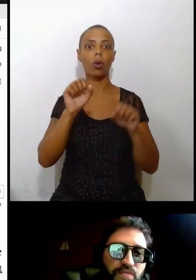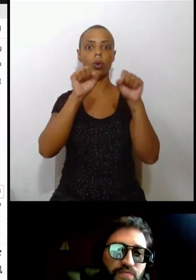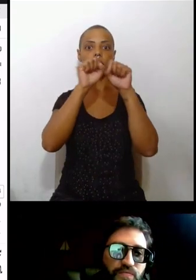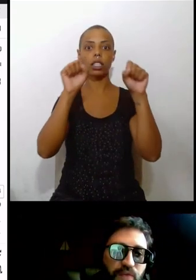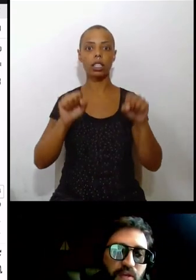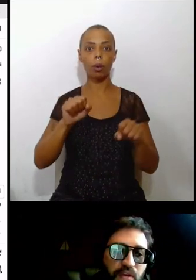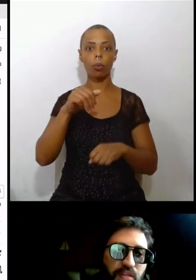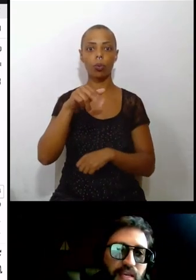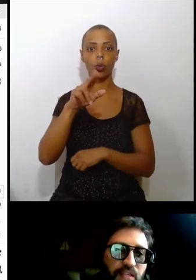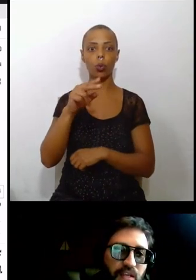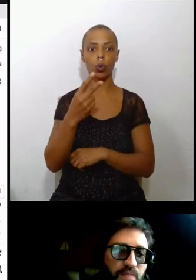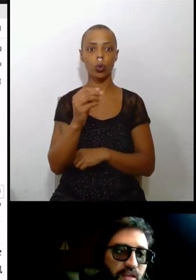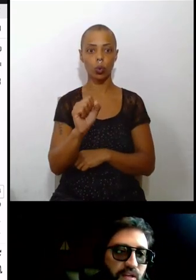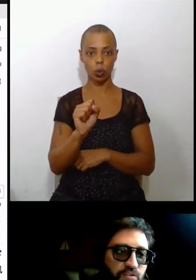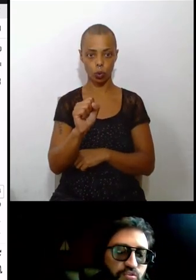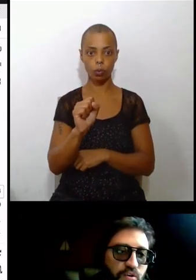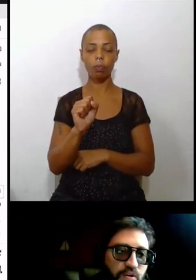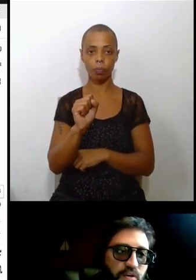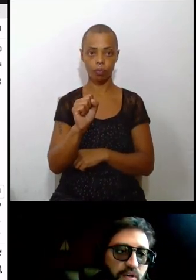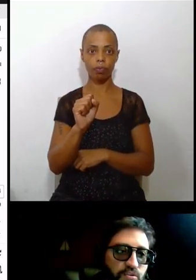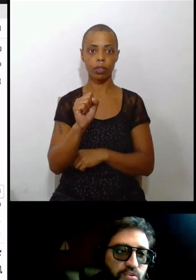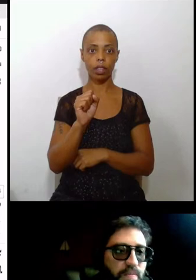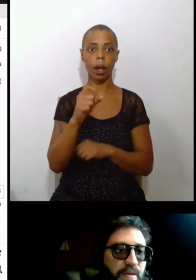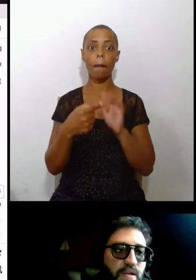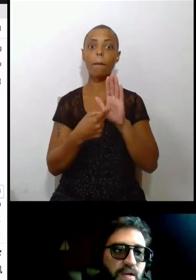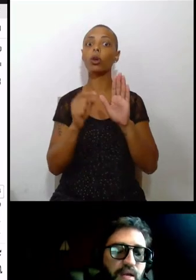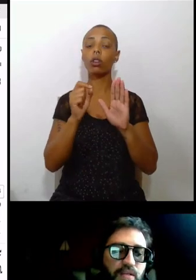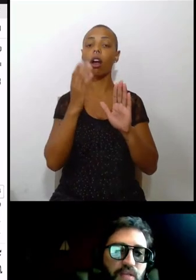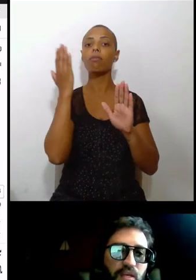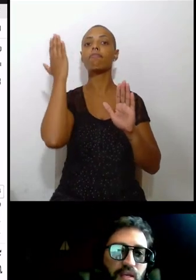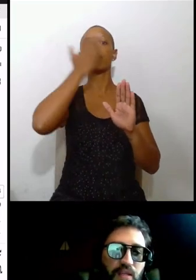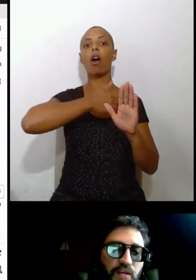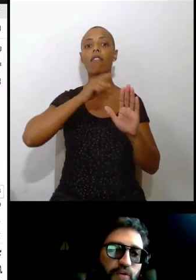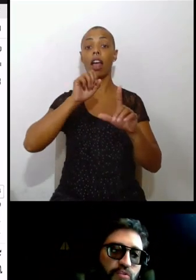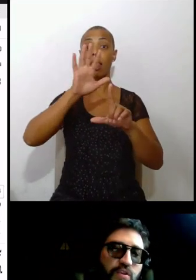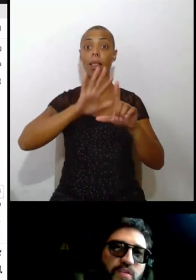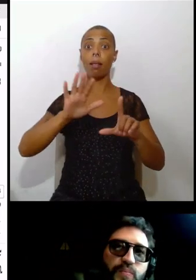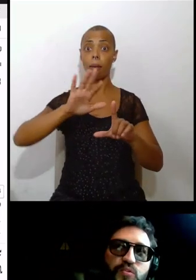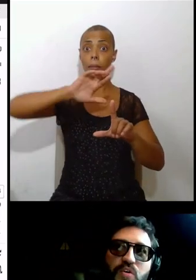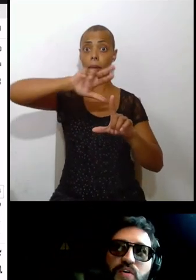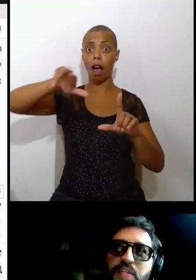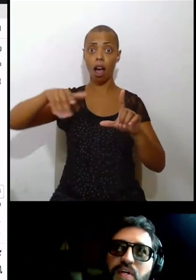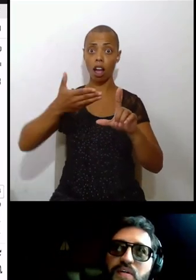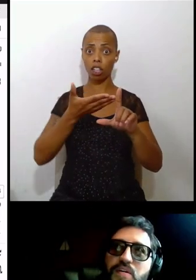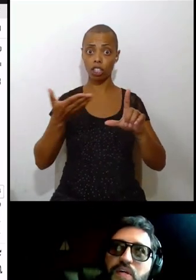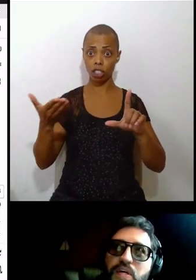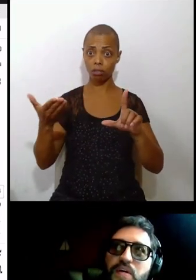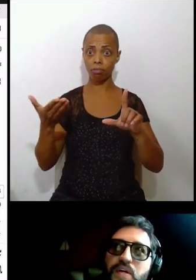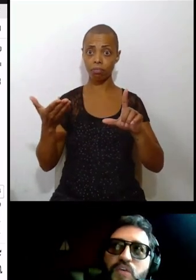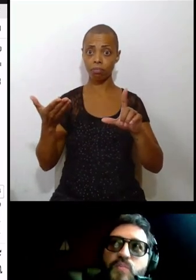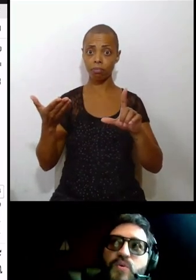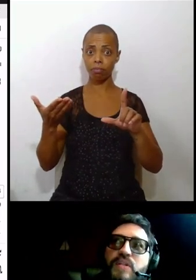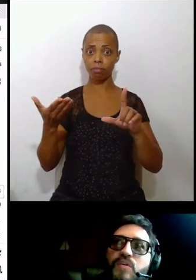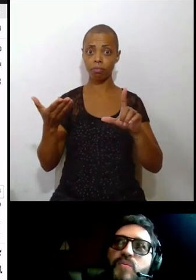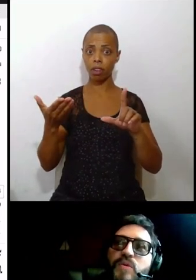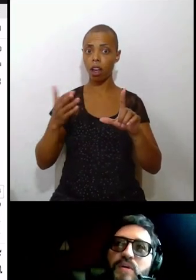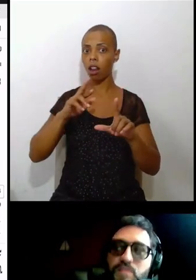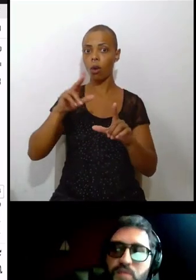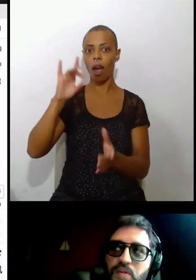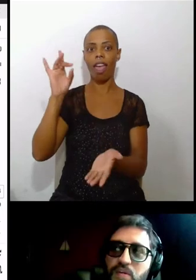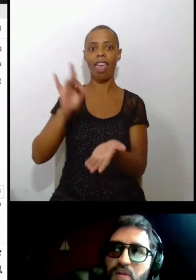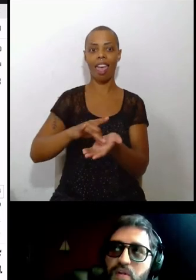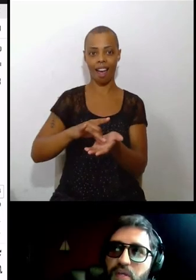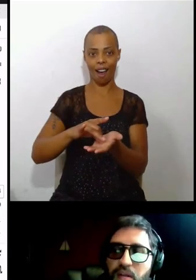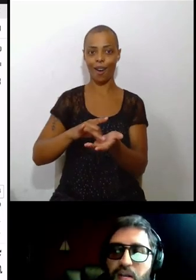and I'm quoting who says it works as evidence that the